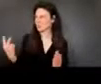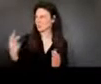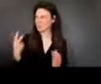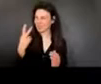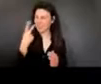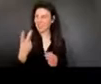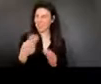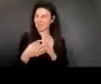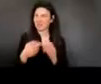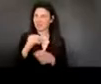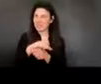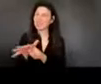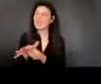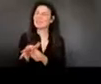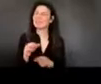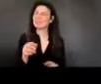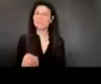pandemic.